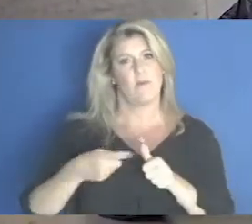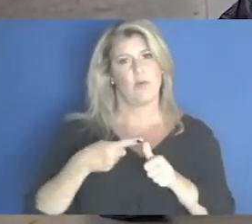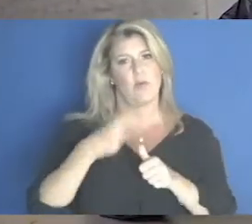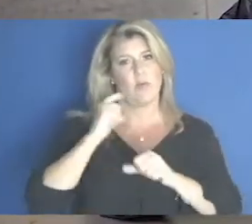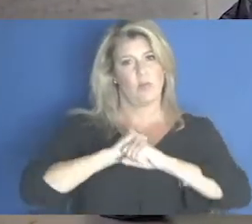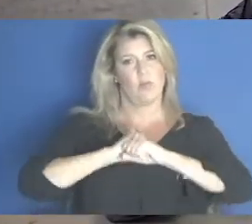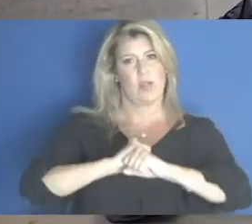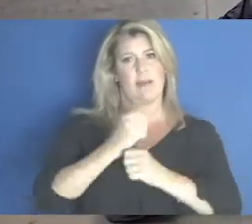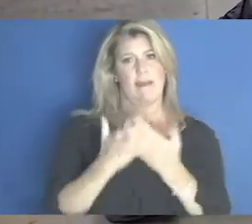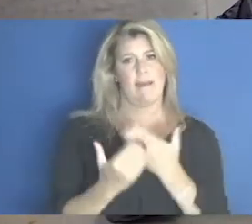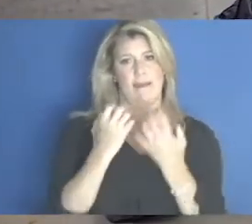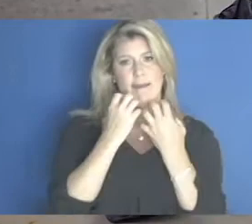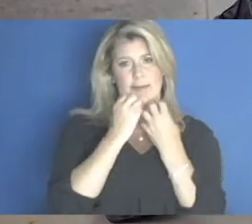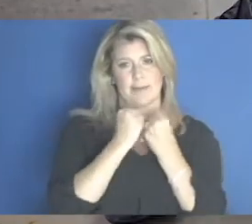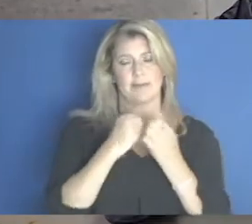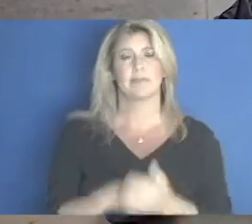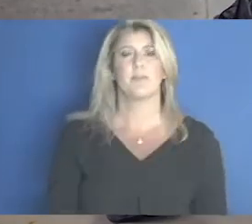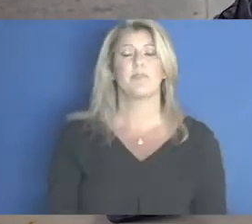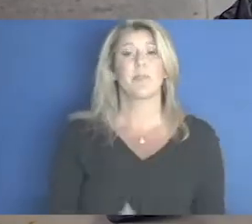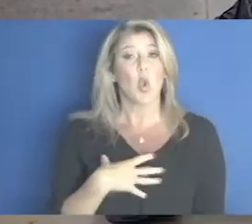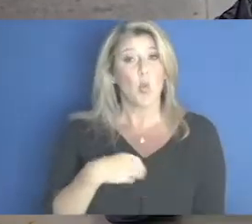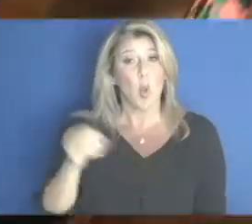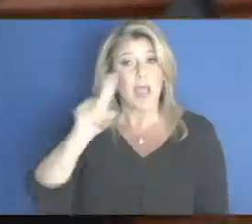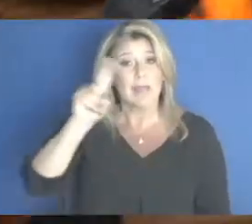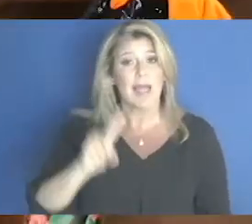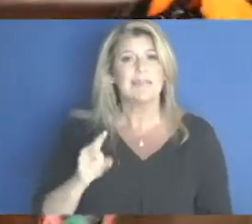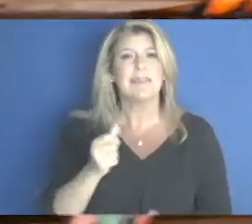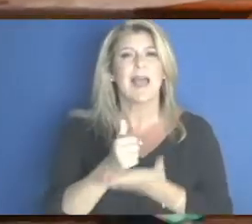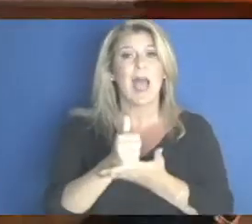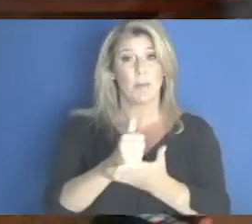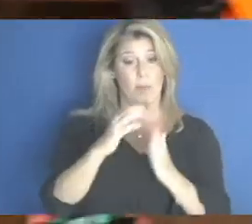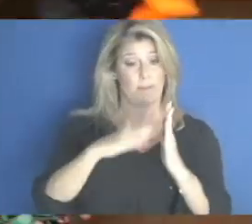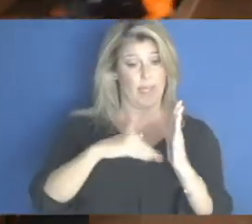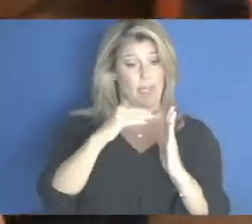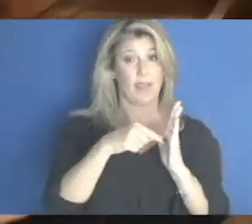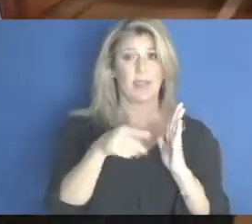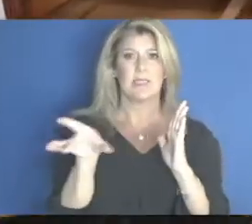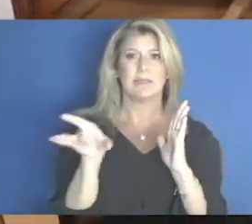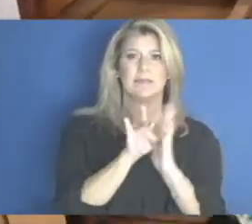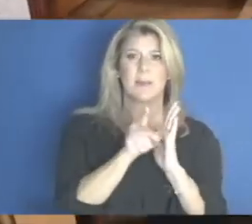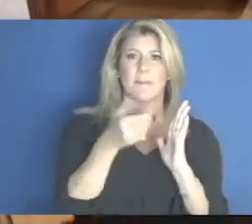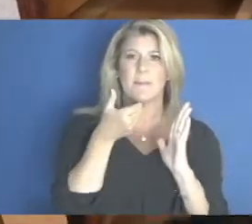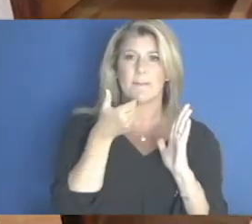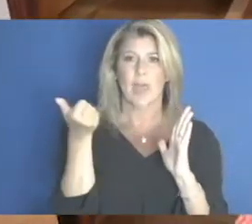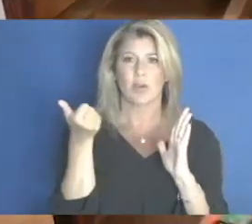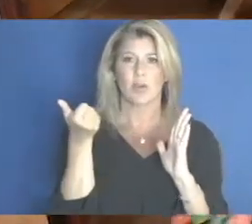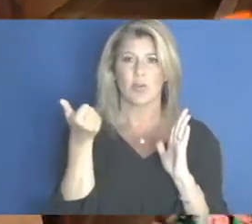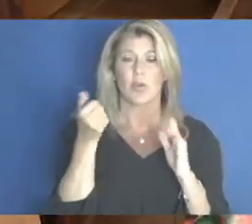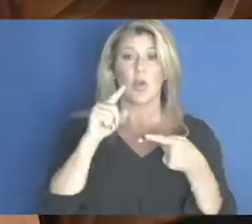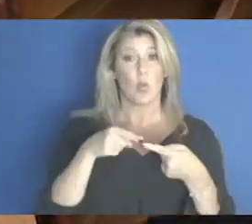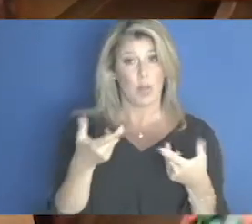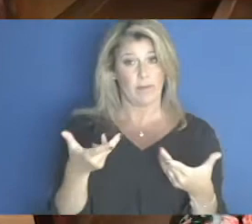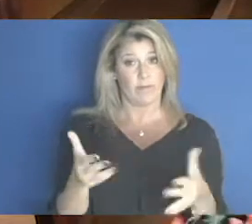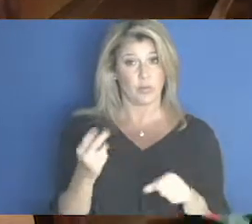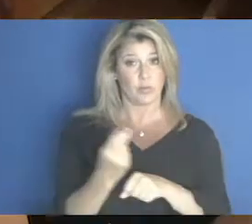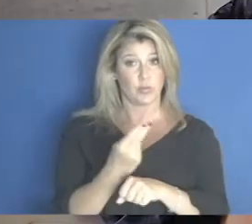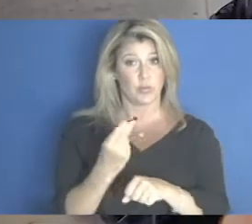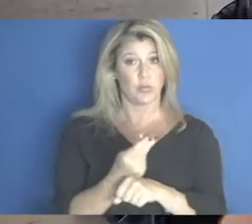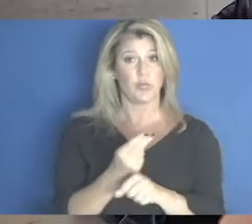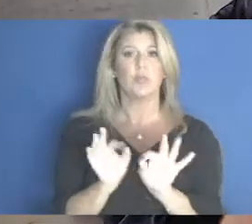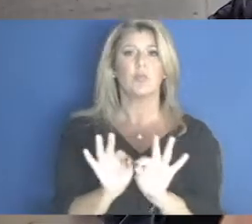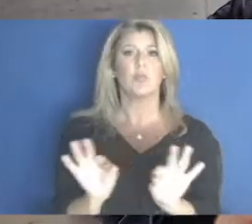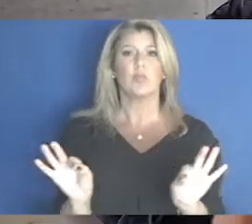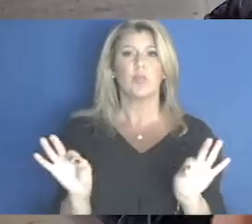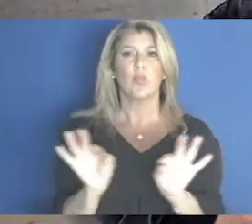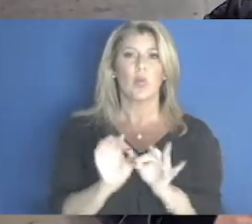for protection. White lining will help your paint stick better to your pieces. When you're done with white lining, you